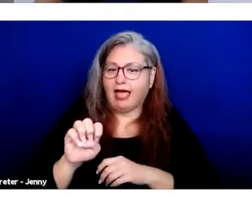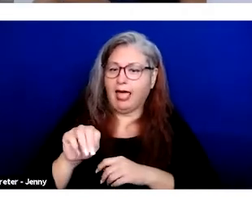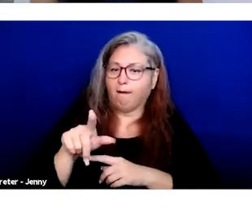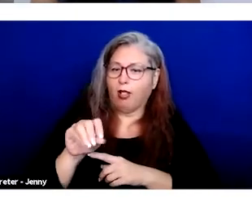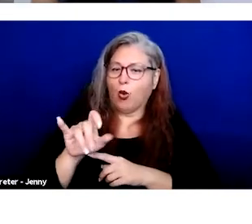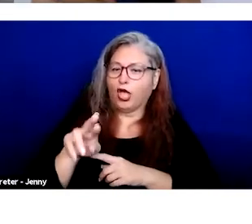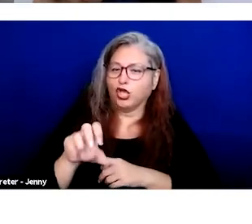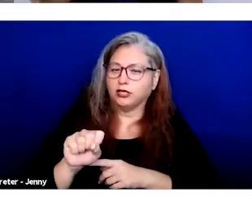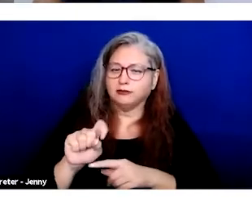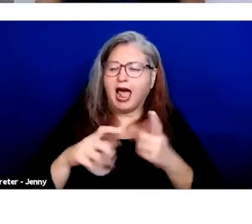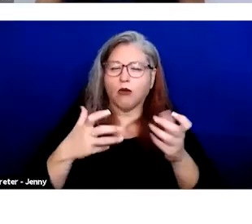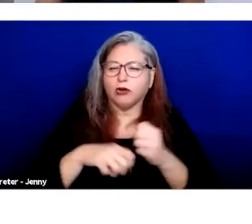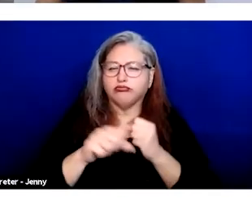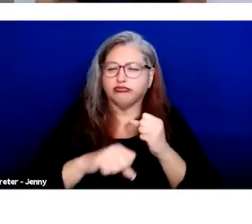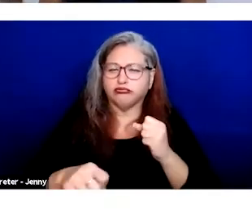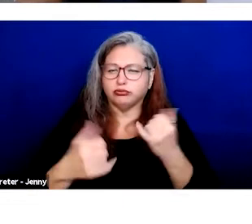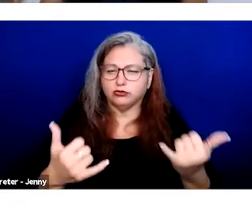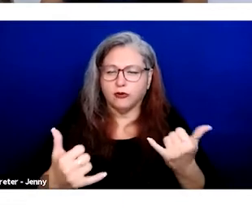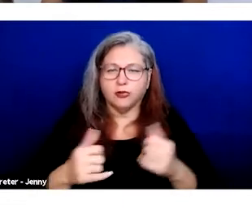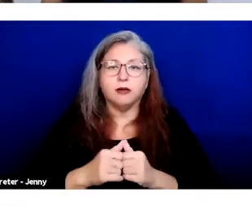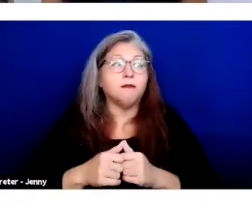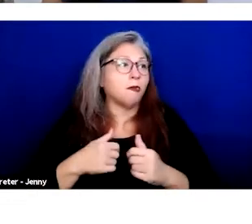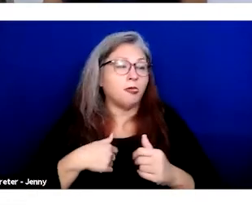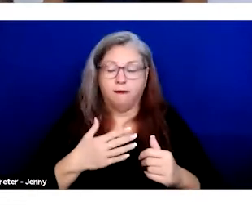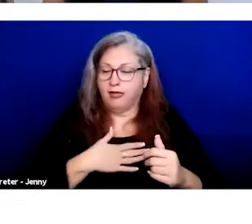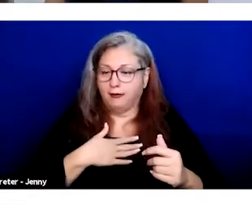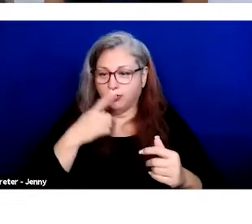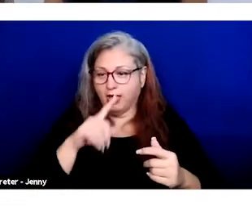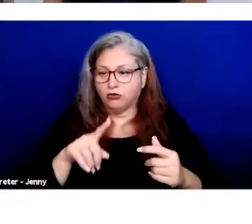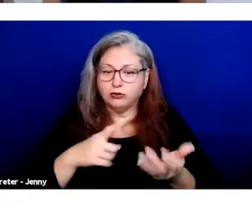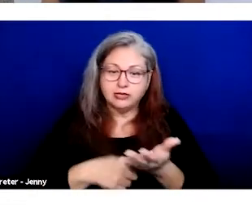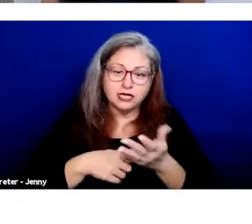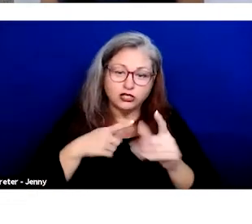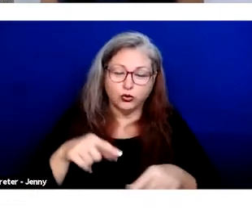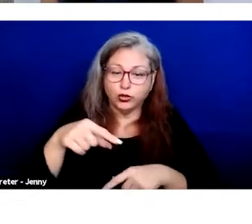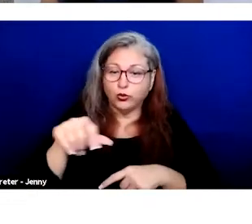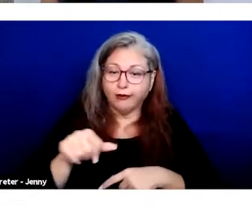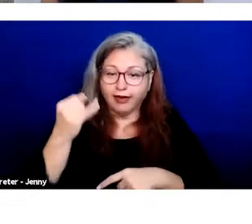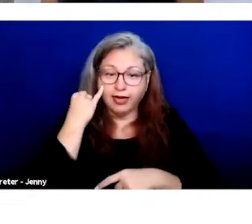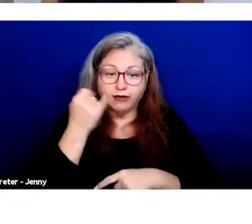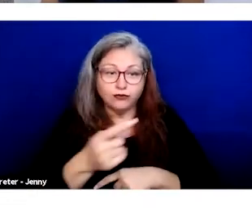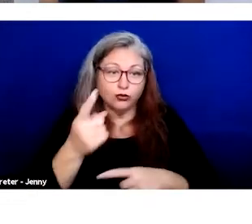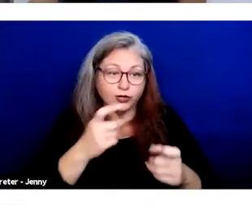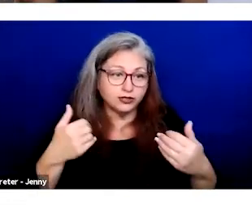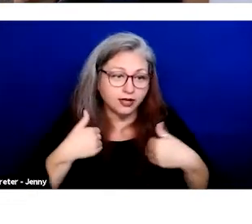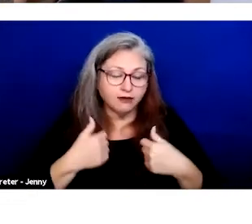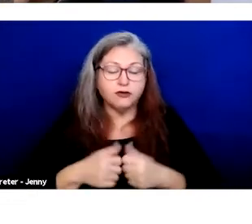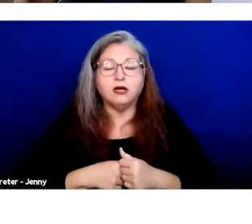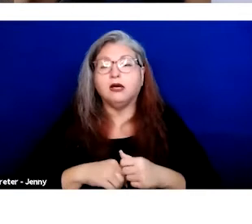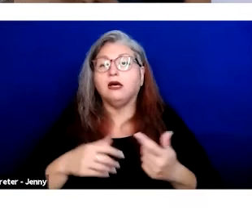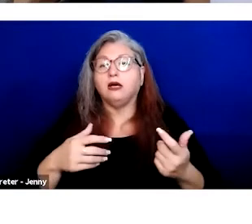too much today, but I'm happy to talk about it in the Q&A if anybody has questions about that. But